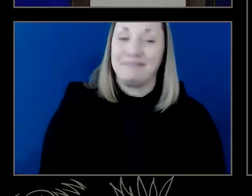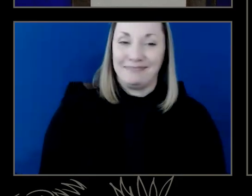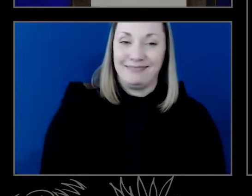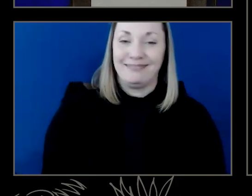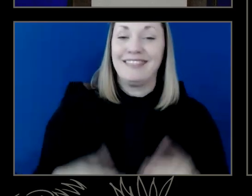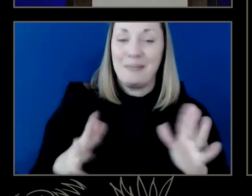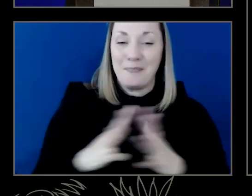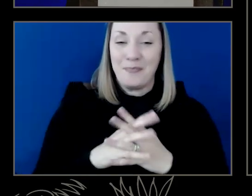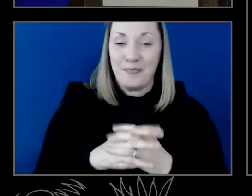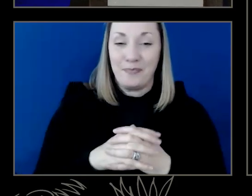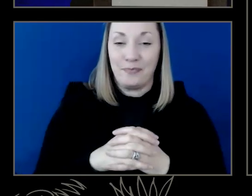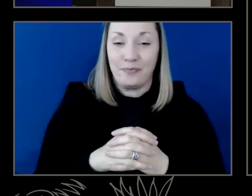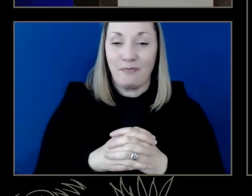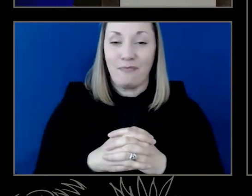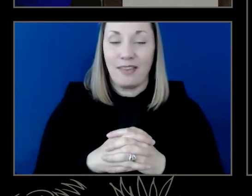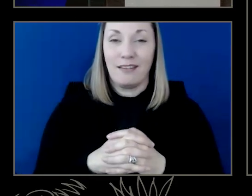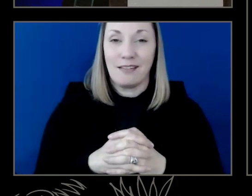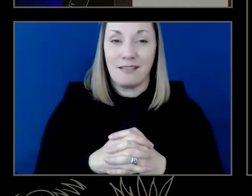Okay.